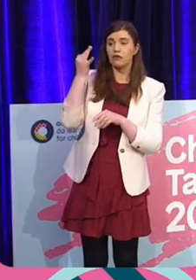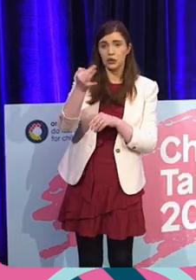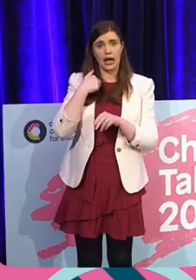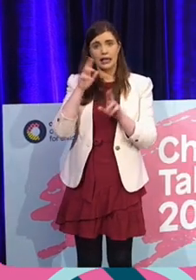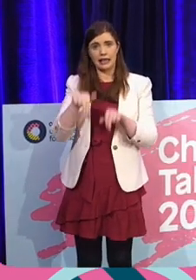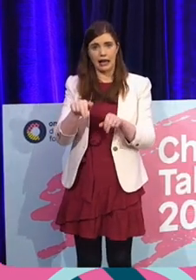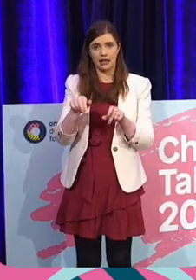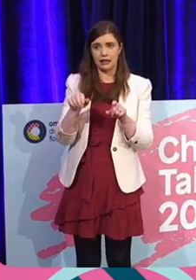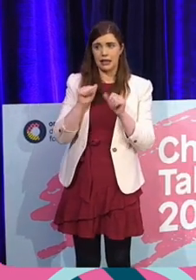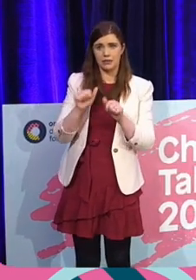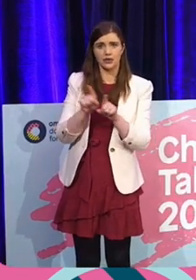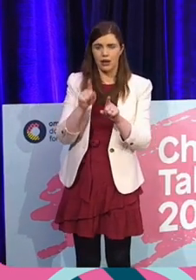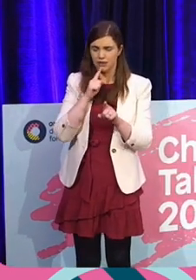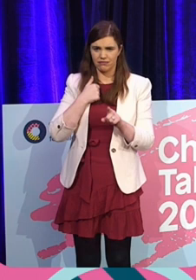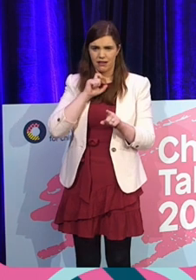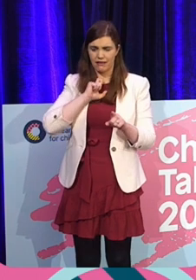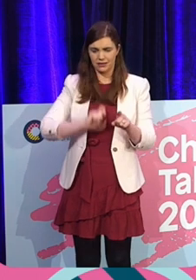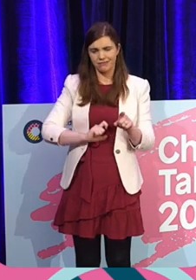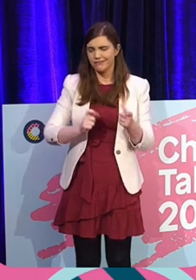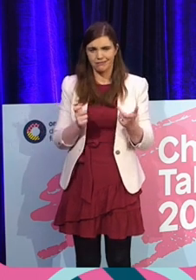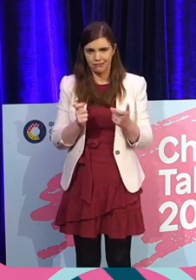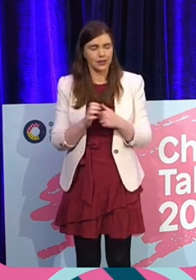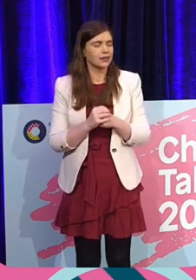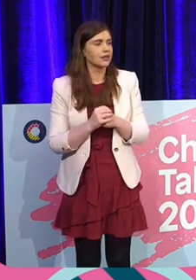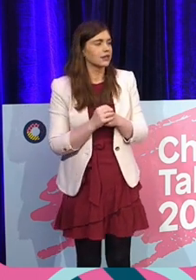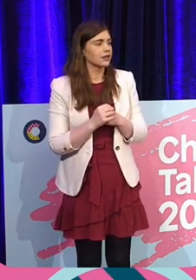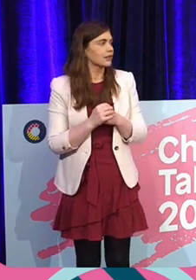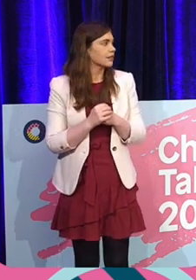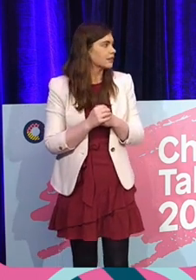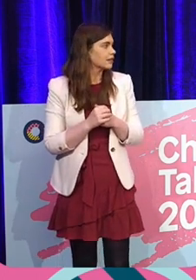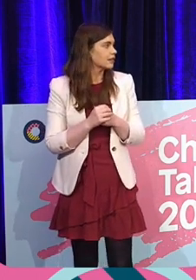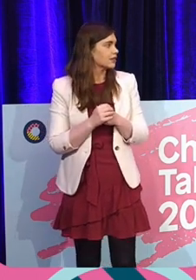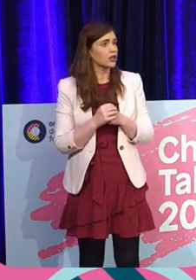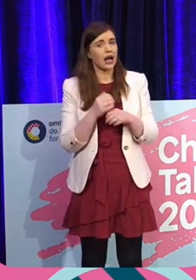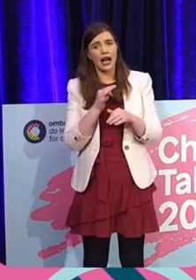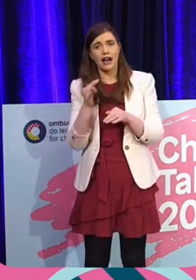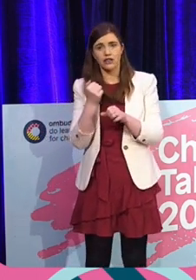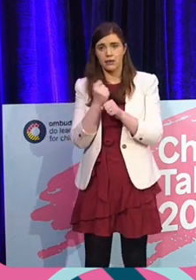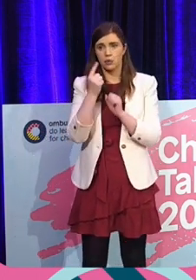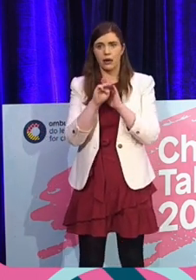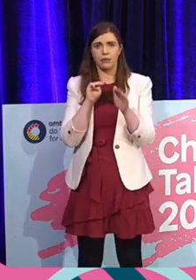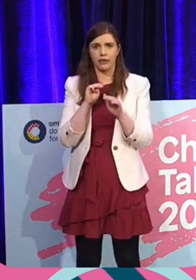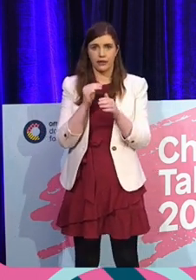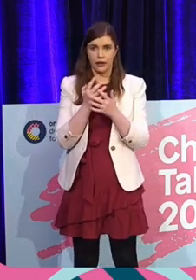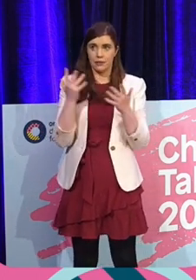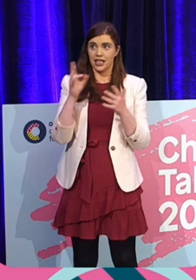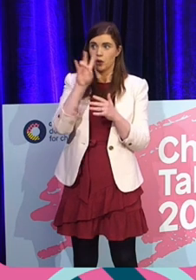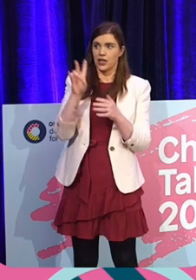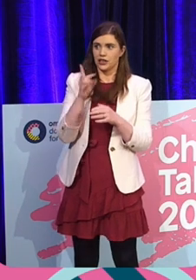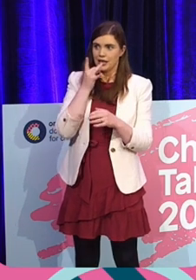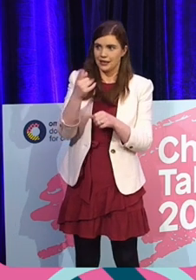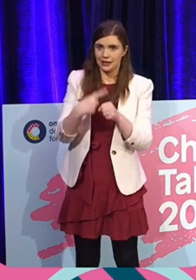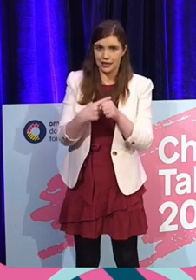be able to do this. But my confidence isn't quite there yet. So about another month later, the dreaded question gets asked